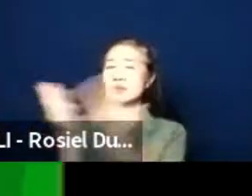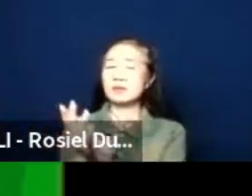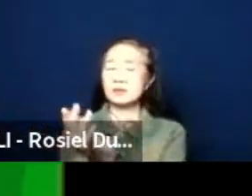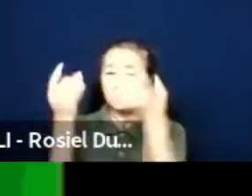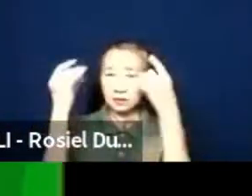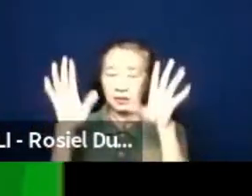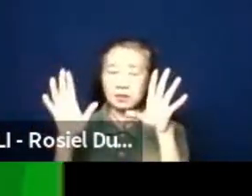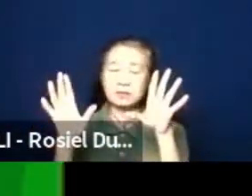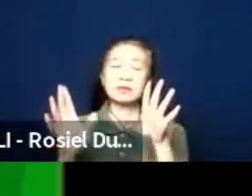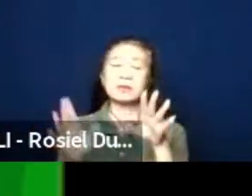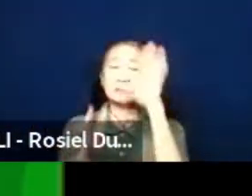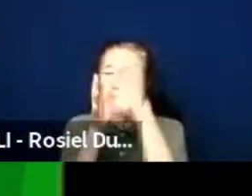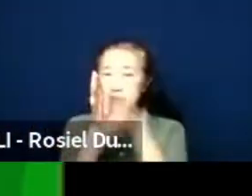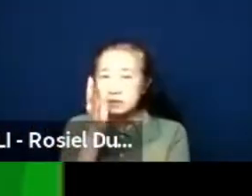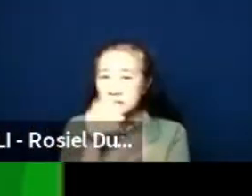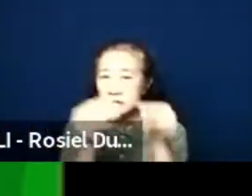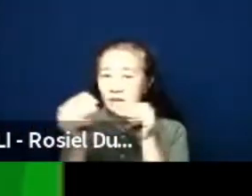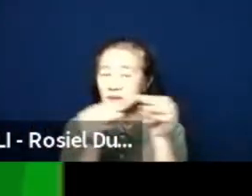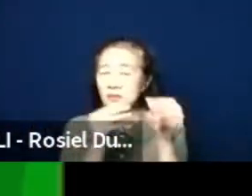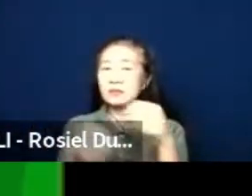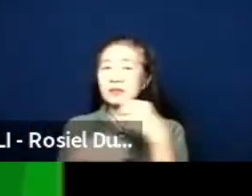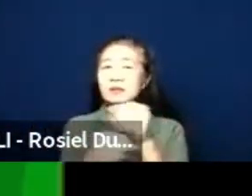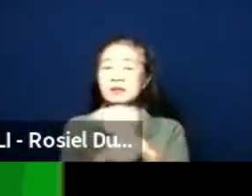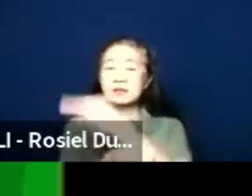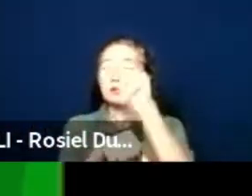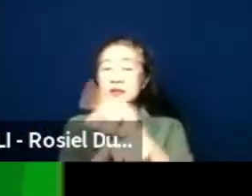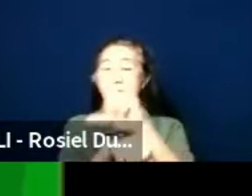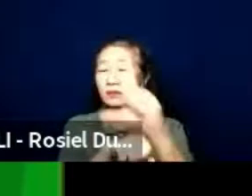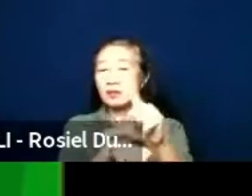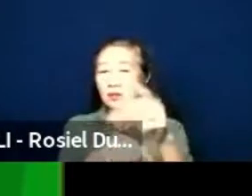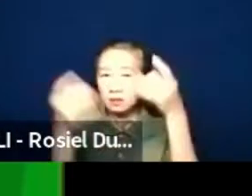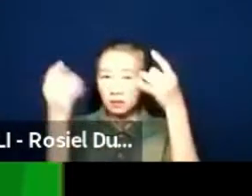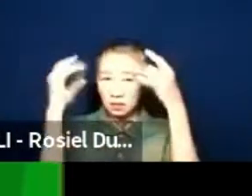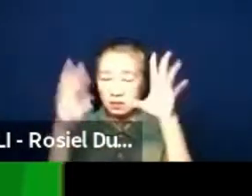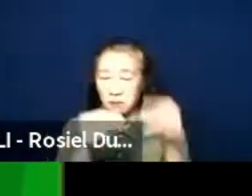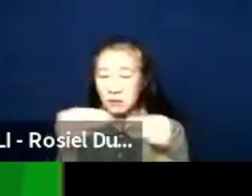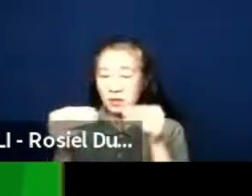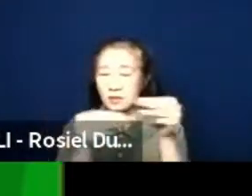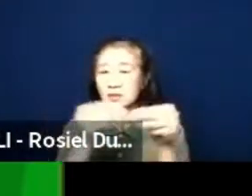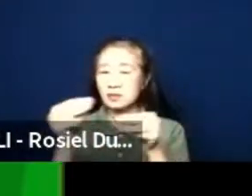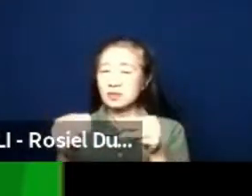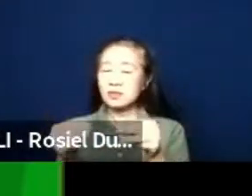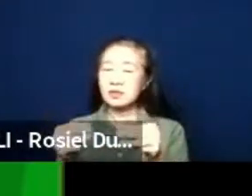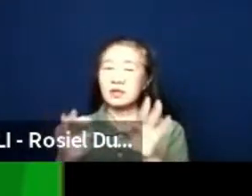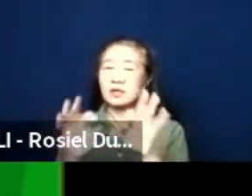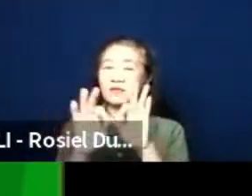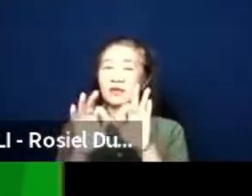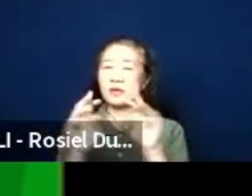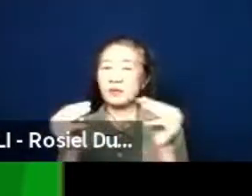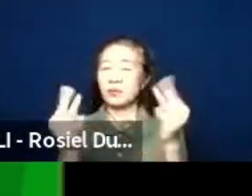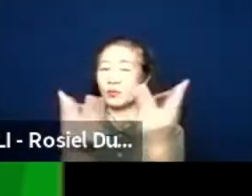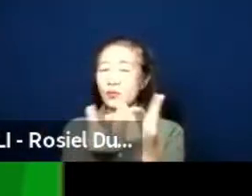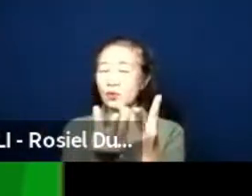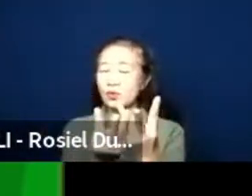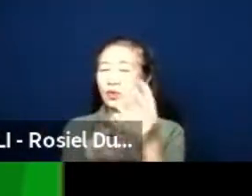management through the formulation of National Disaster Risk Management Framework. So that's about